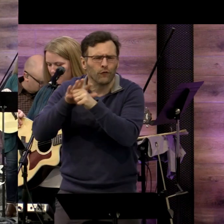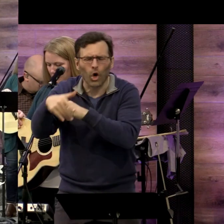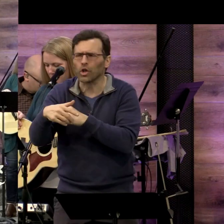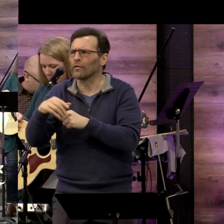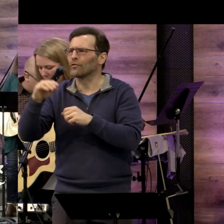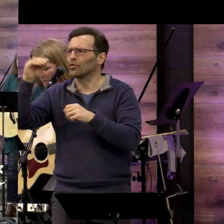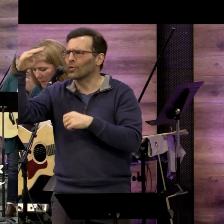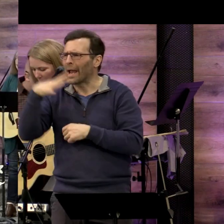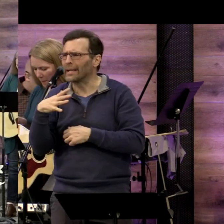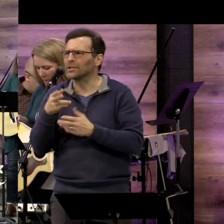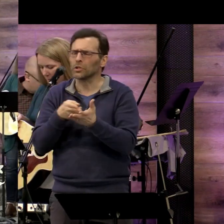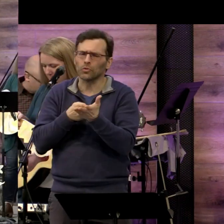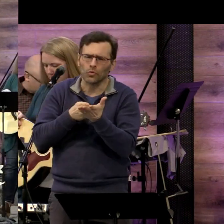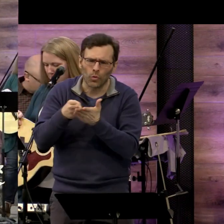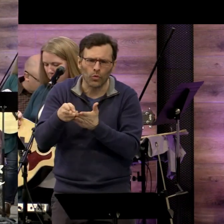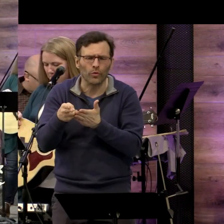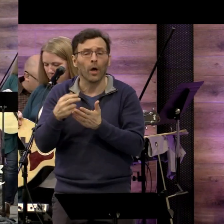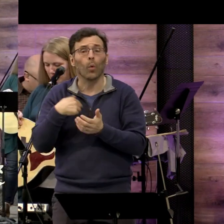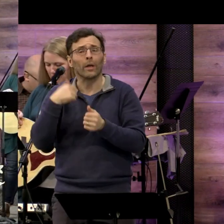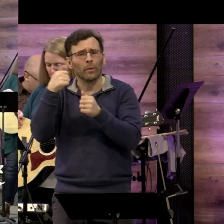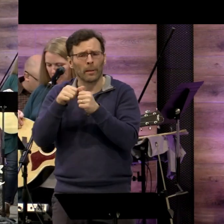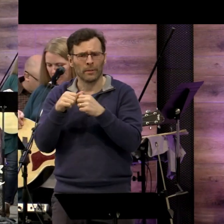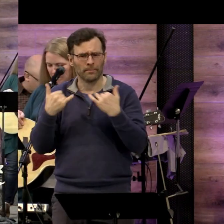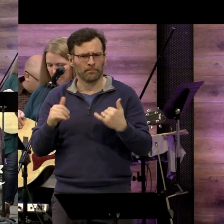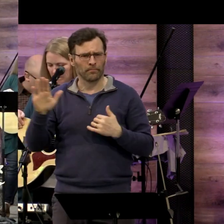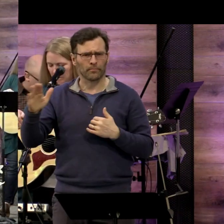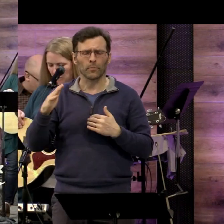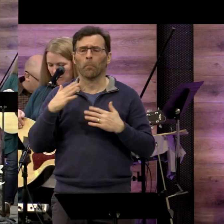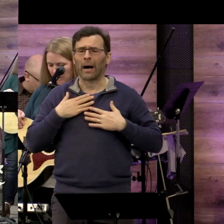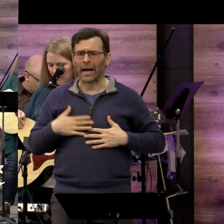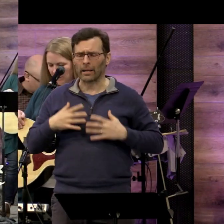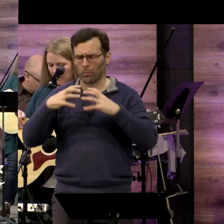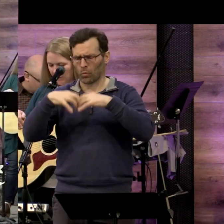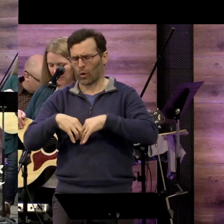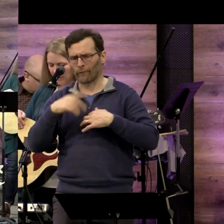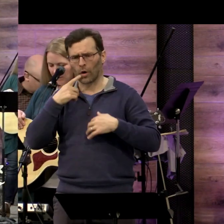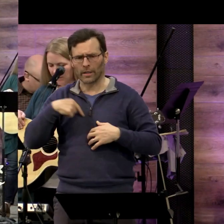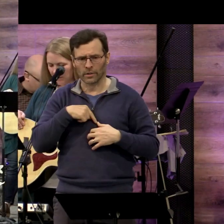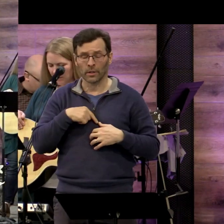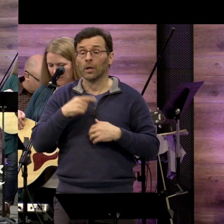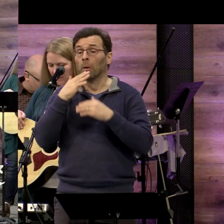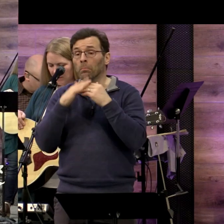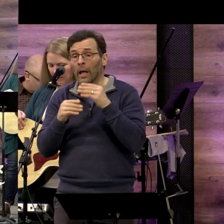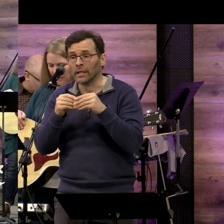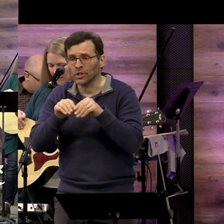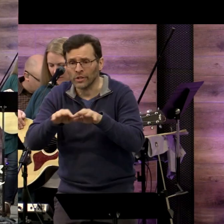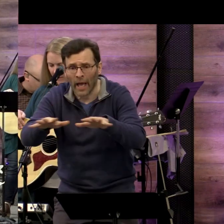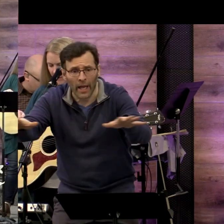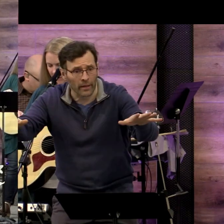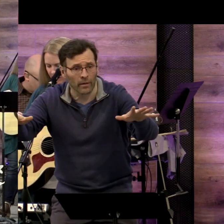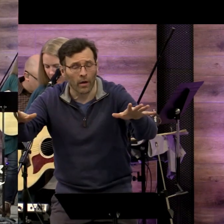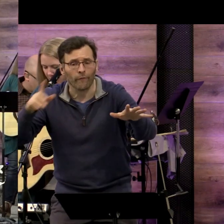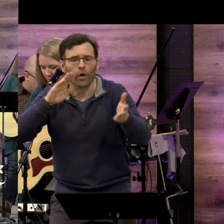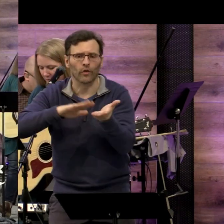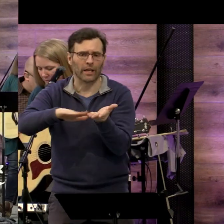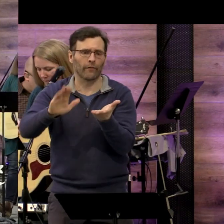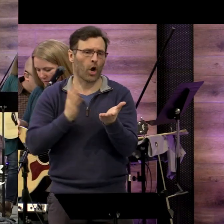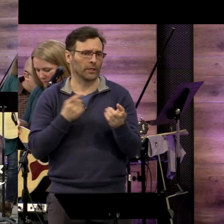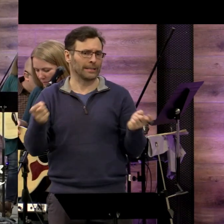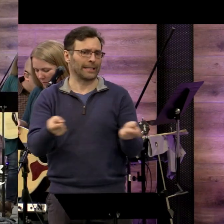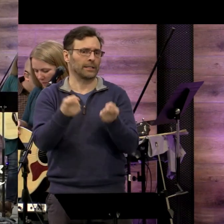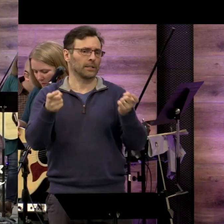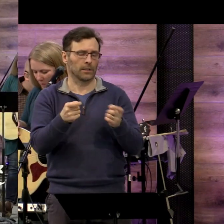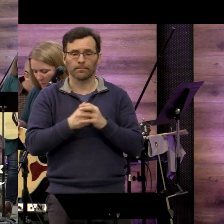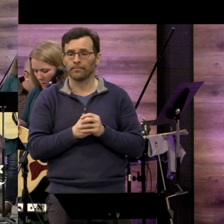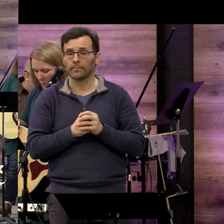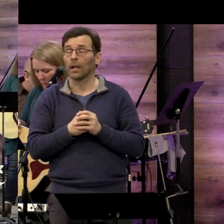and truth. And so we remember now your body broken for us and your blood shed for us for the forgiveness of our sins.